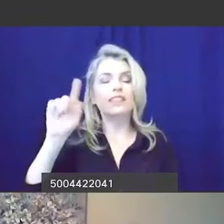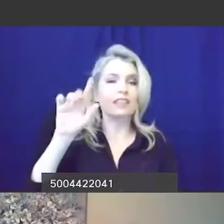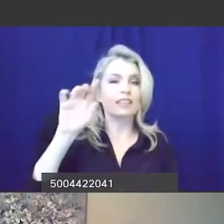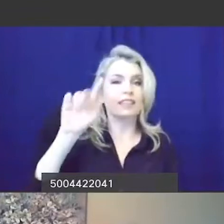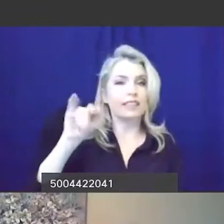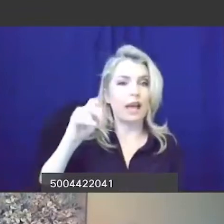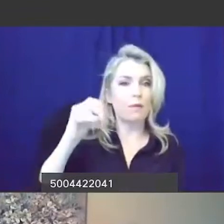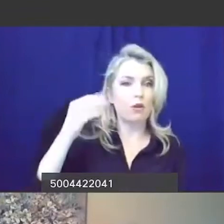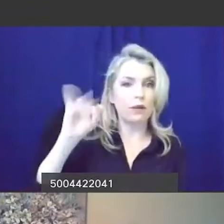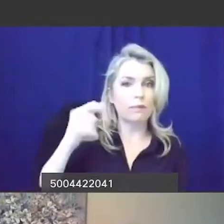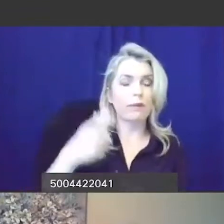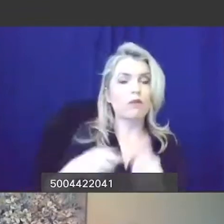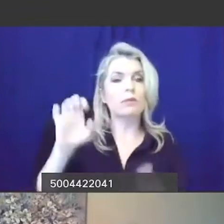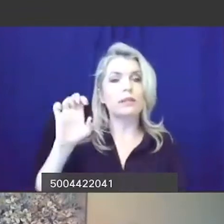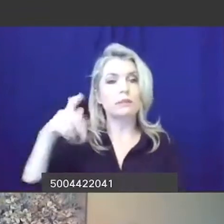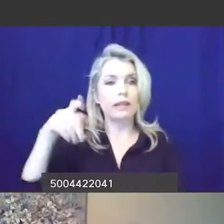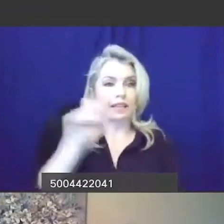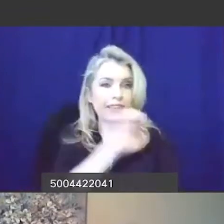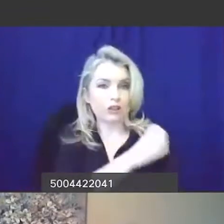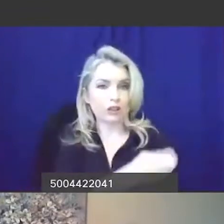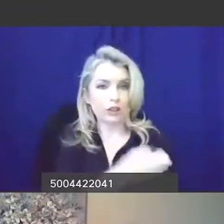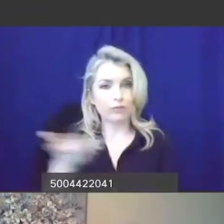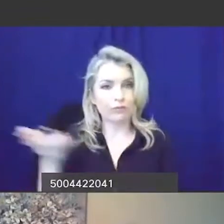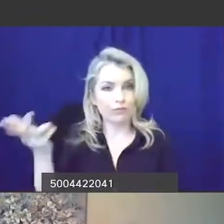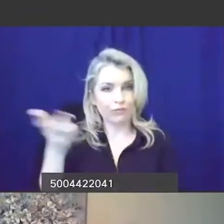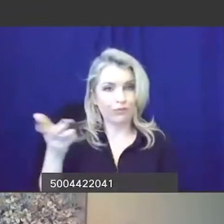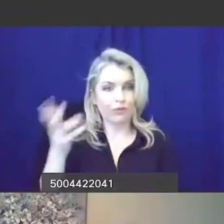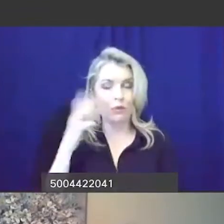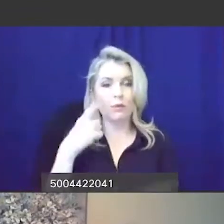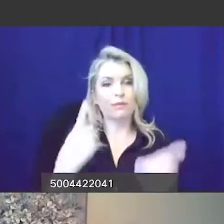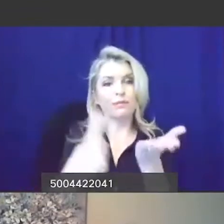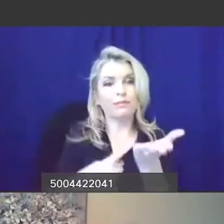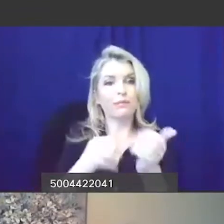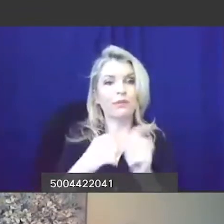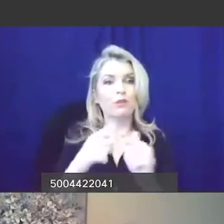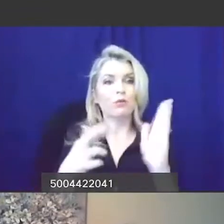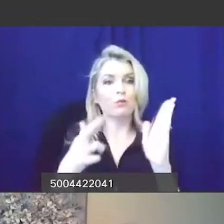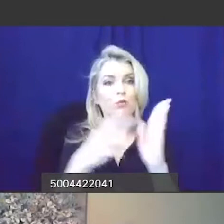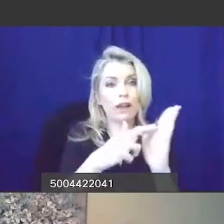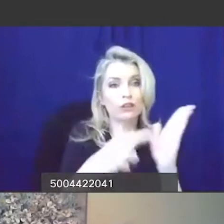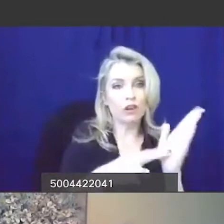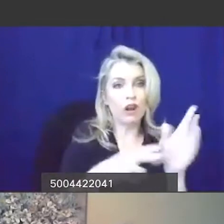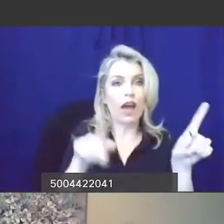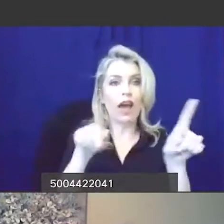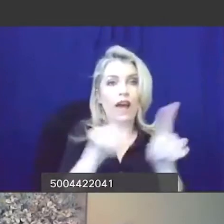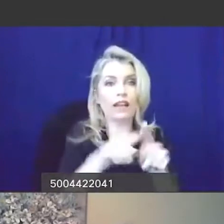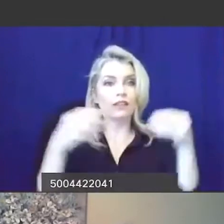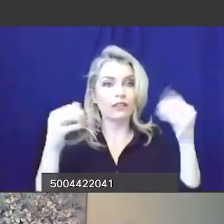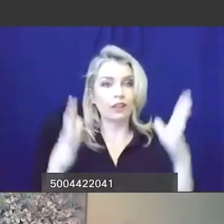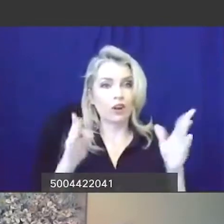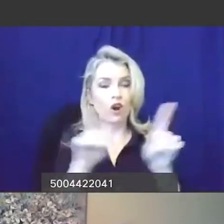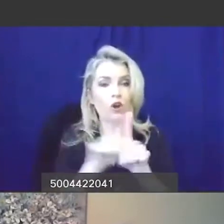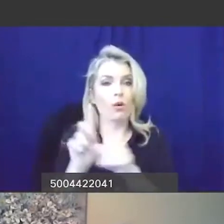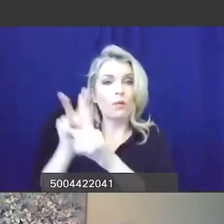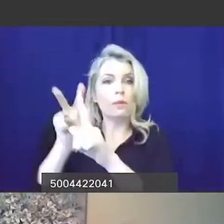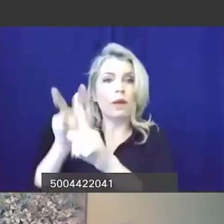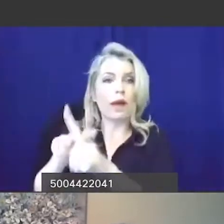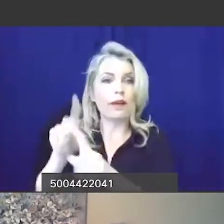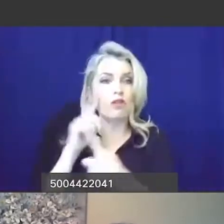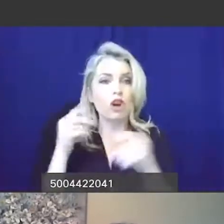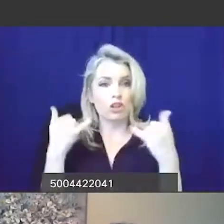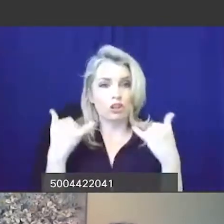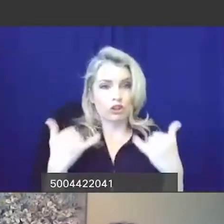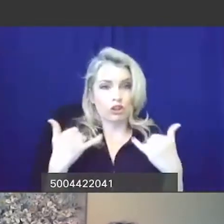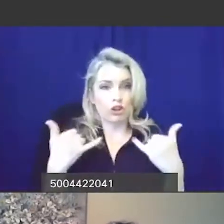team. Each of them will be discussing today how to register as vendors and highlight the current and upcoming bid opportunities for